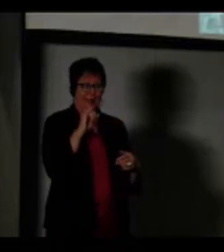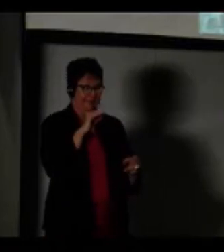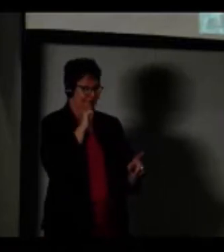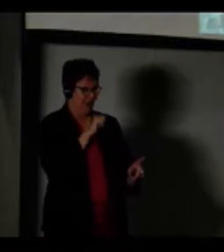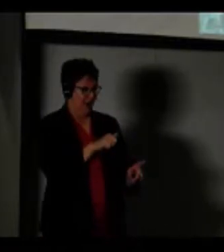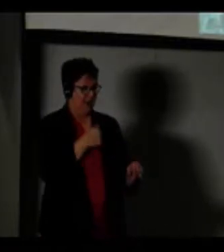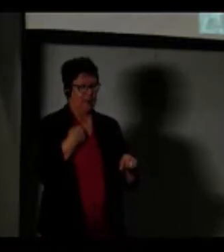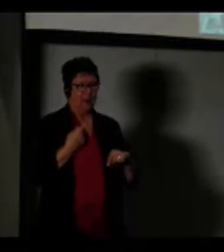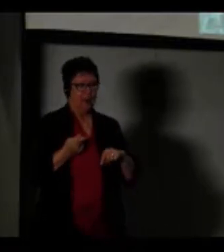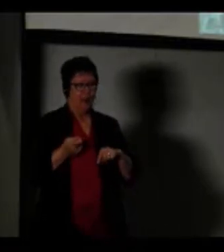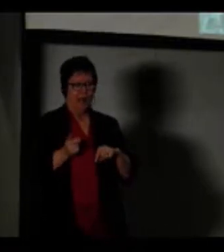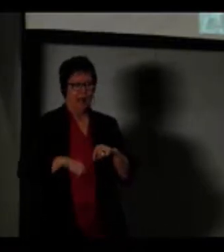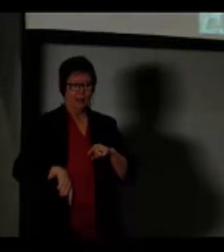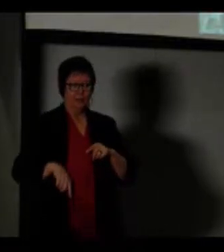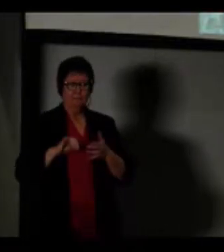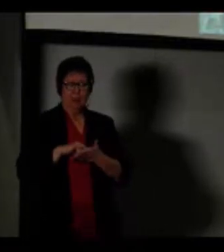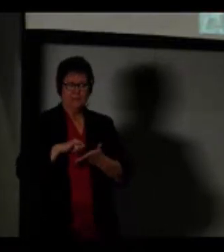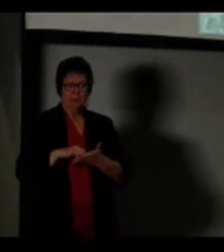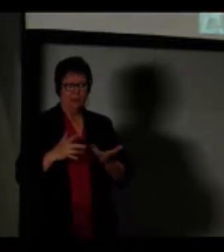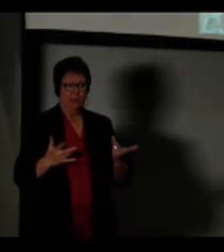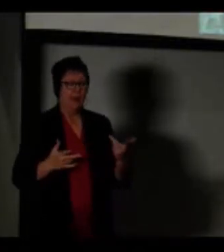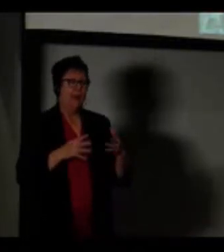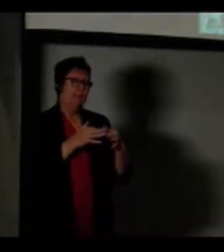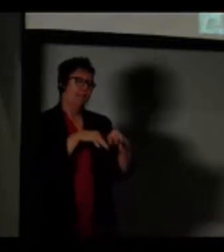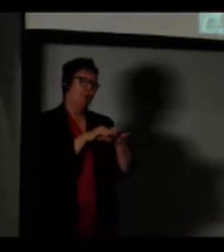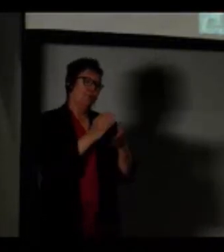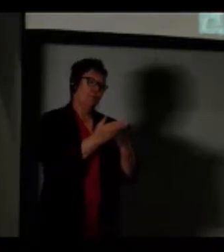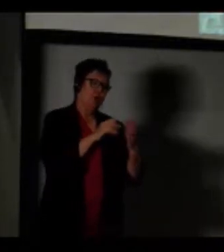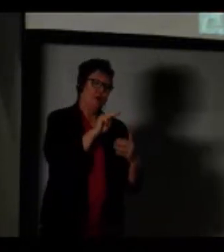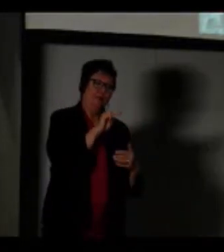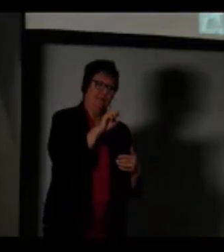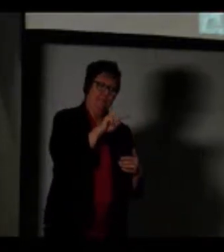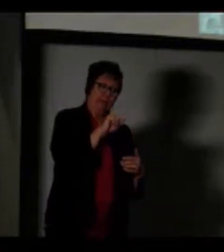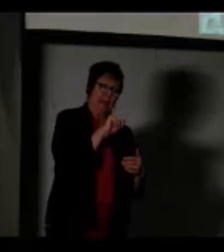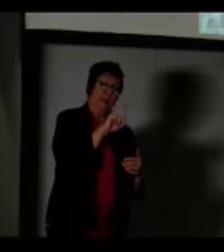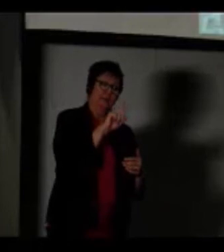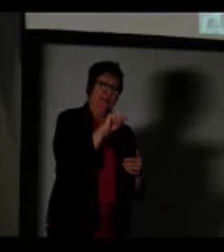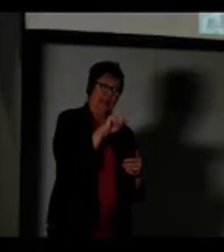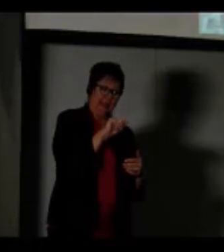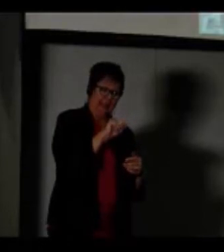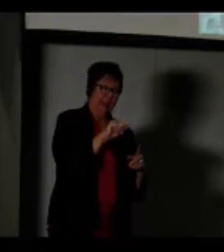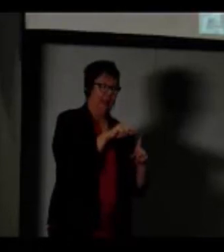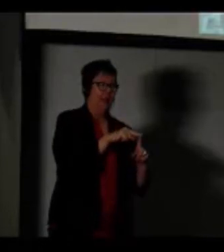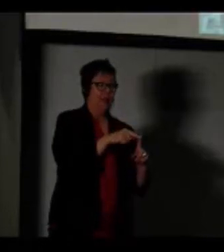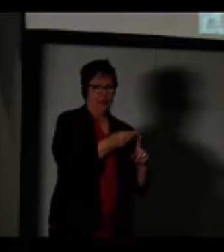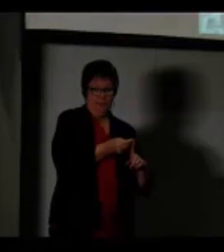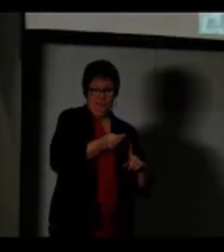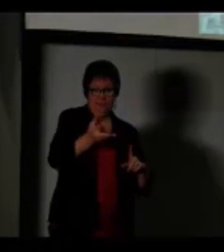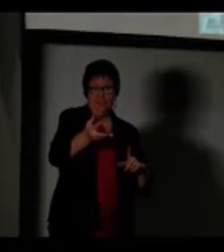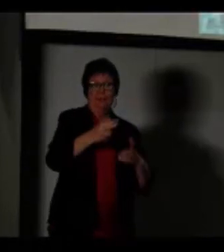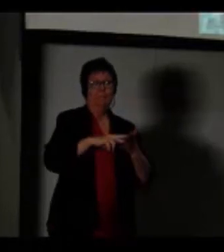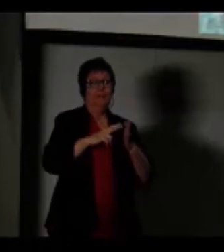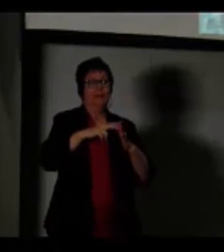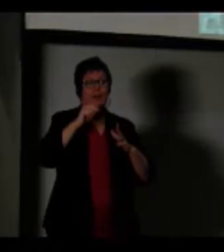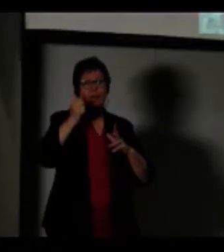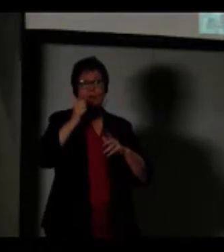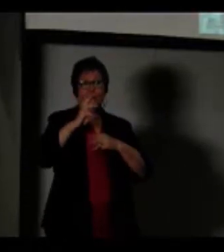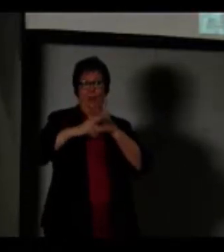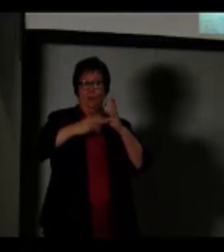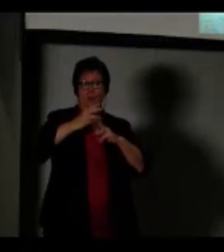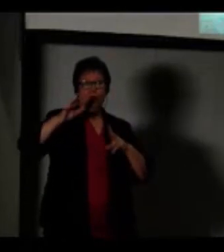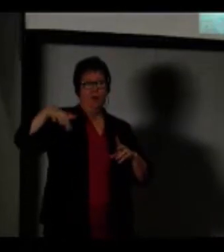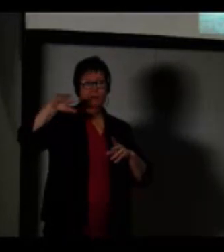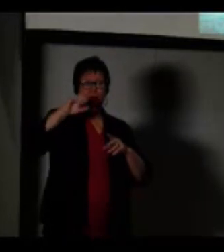metadata component of BHL. By making our metadata available, it's discoverable and findable by a worldwide